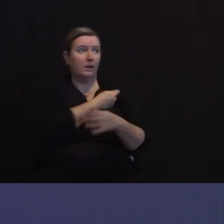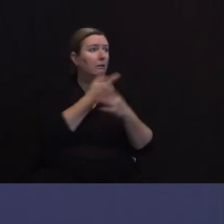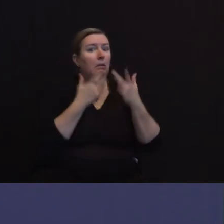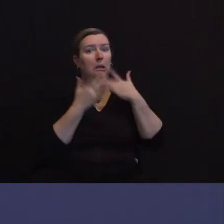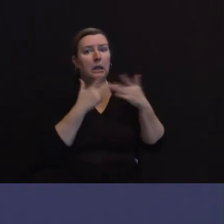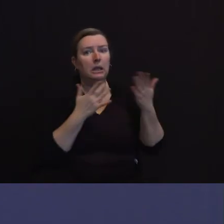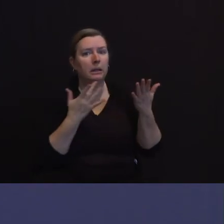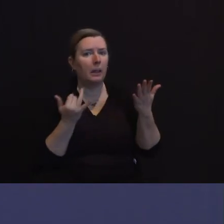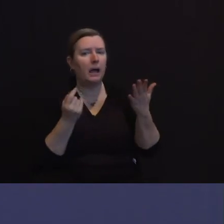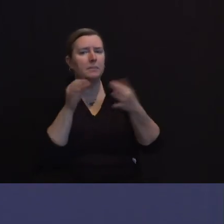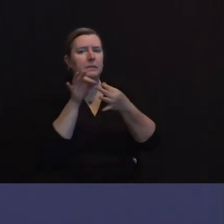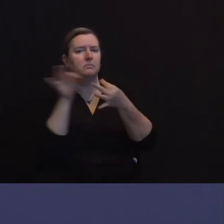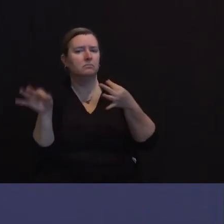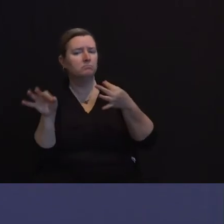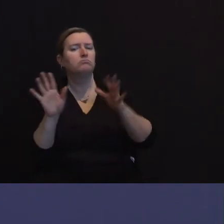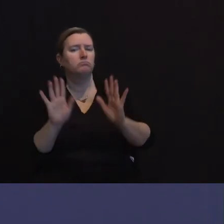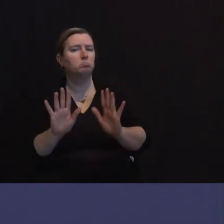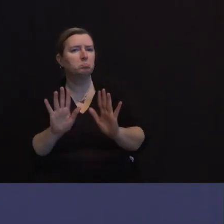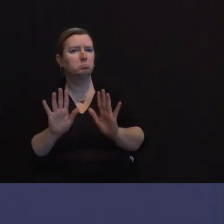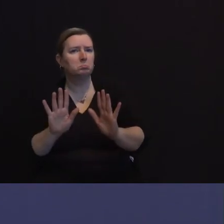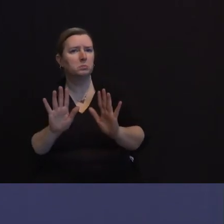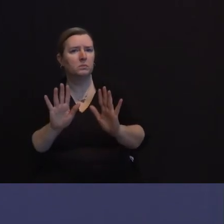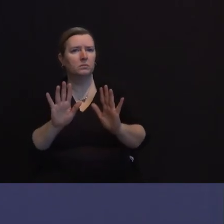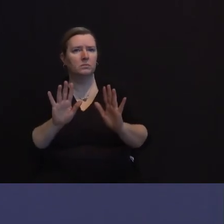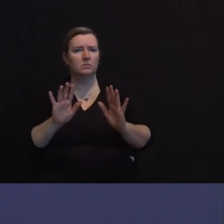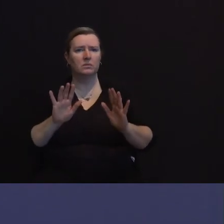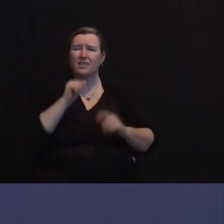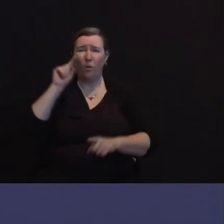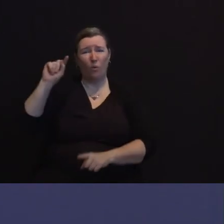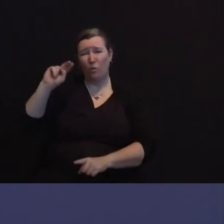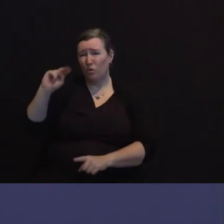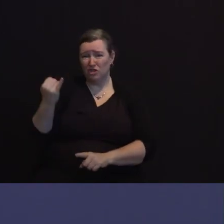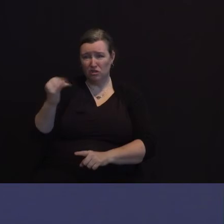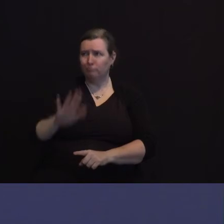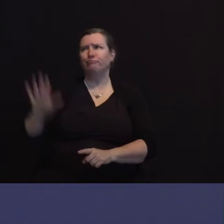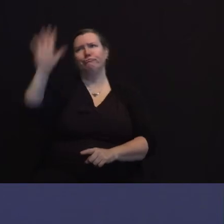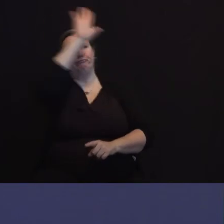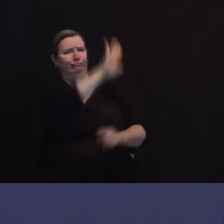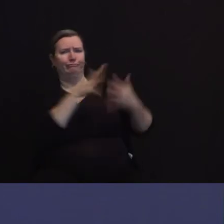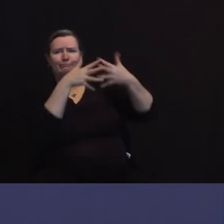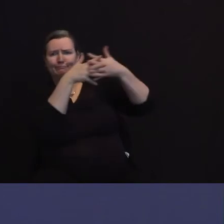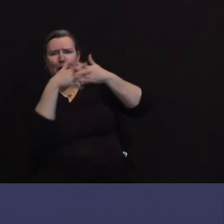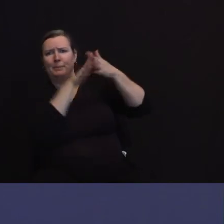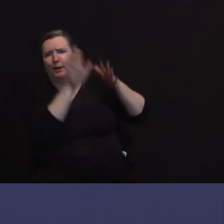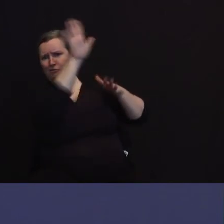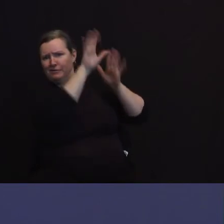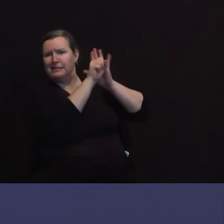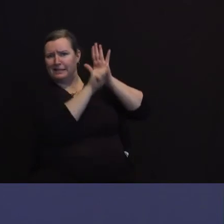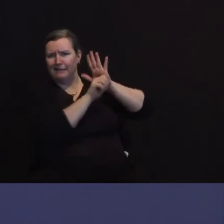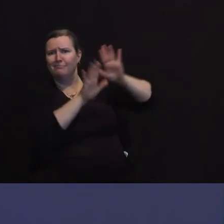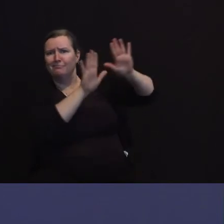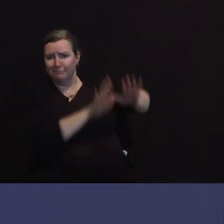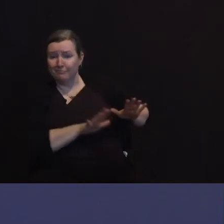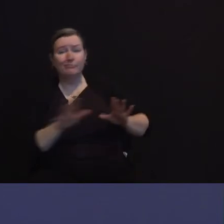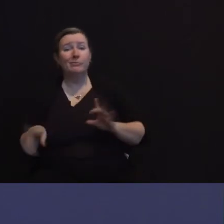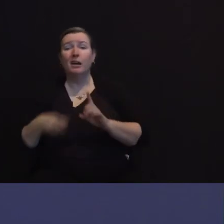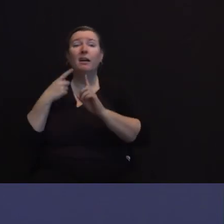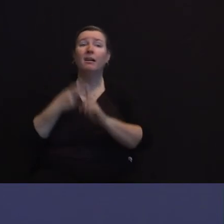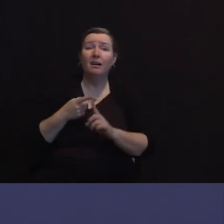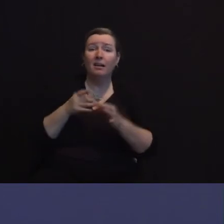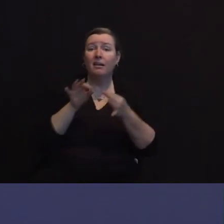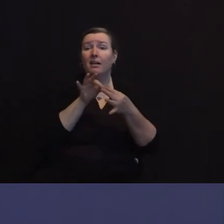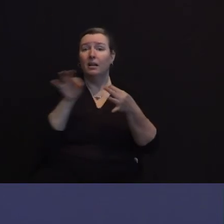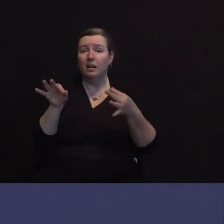as it is, not just here but everywhere, I think the message is it's not the end of the world if that slips, that you're still going to